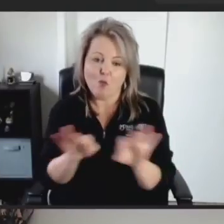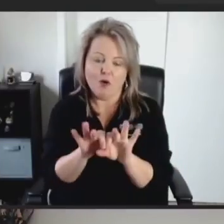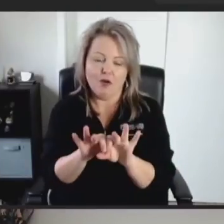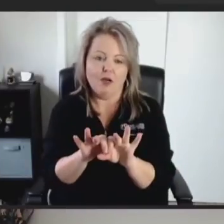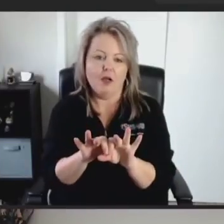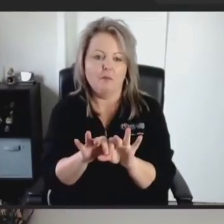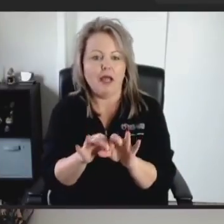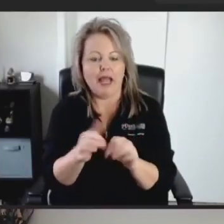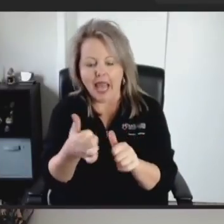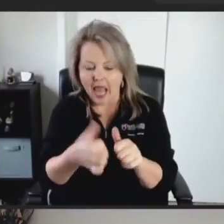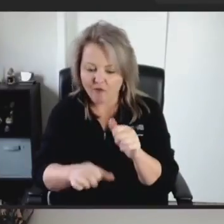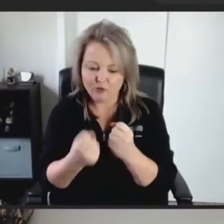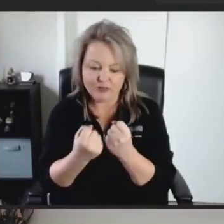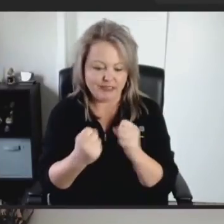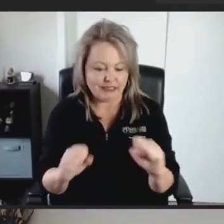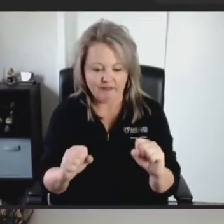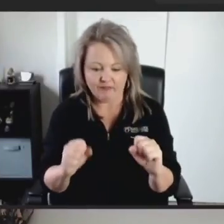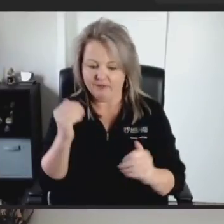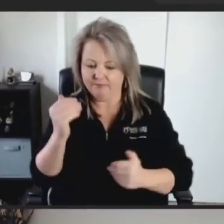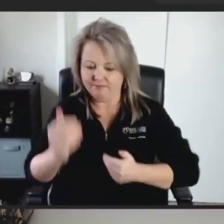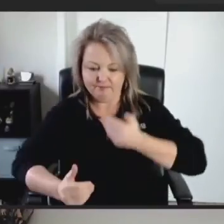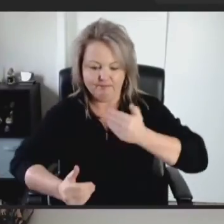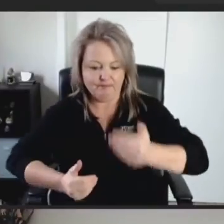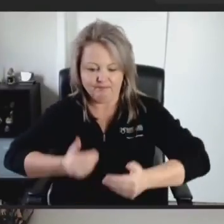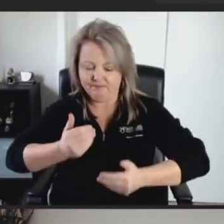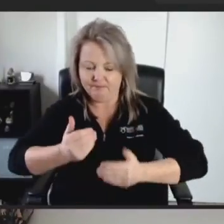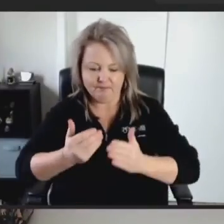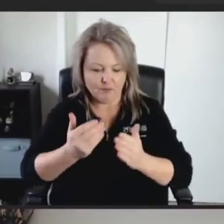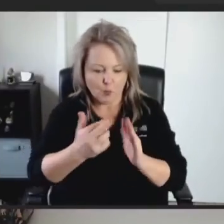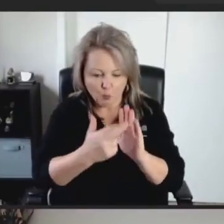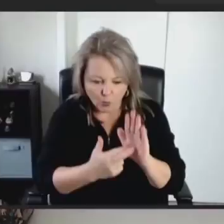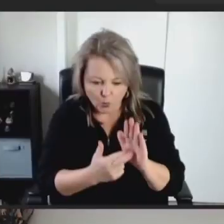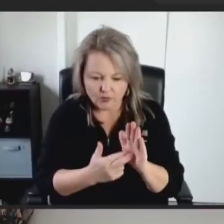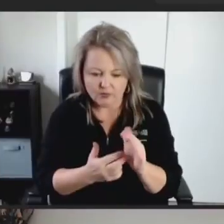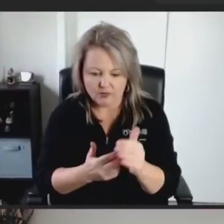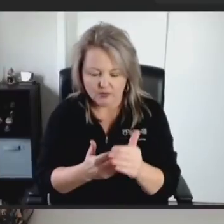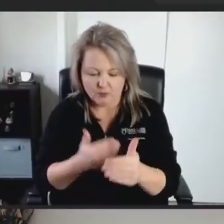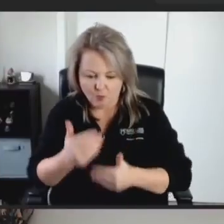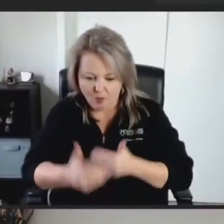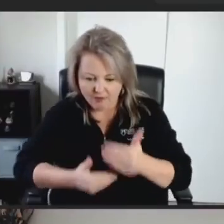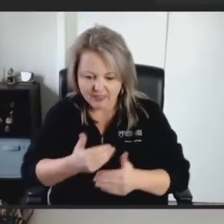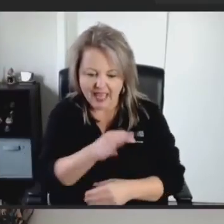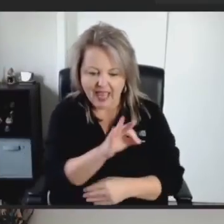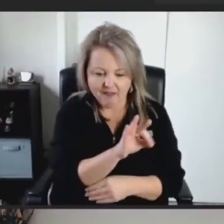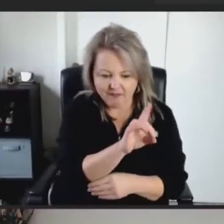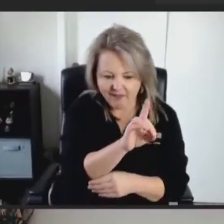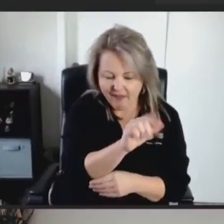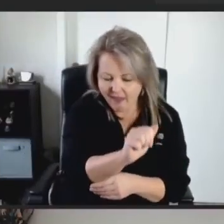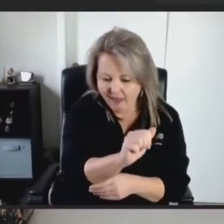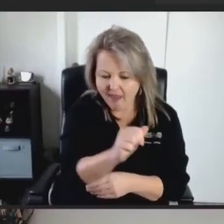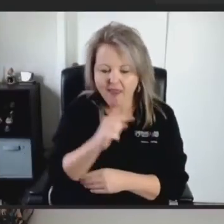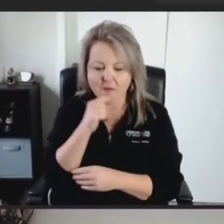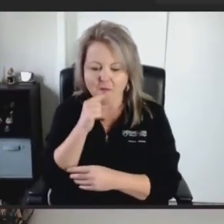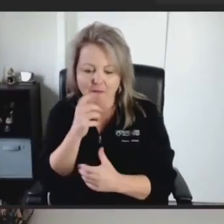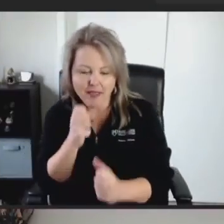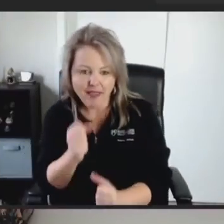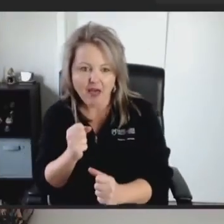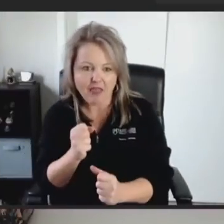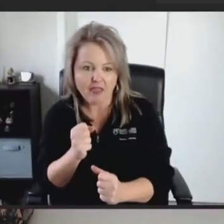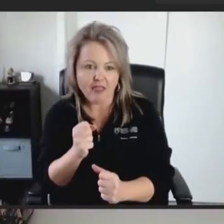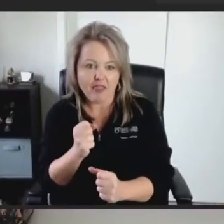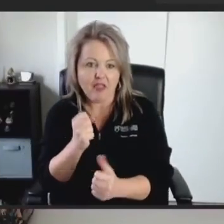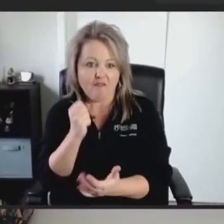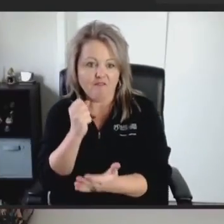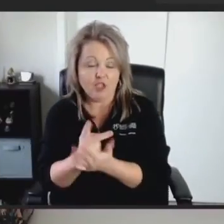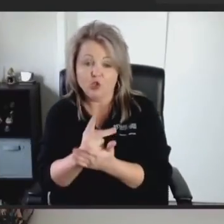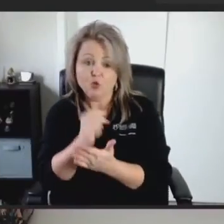safety measure has been taken. The FDA, all of the public health professionals would not approve a vaccine if we did not think it was